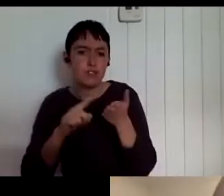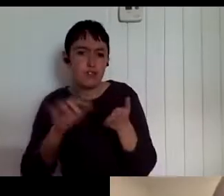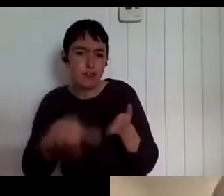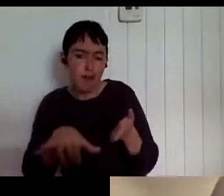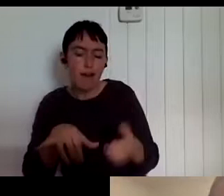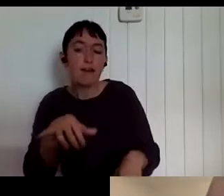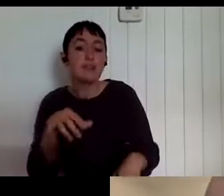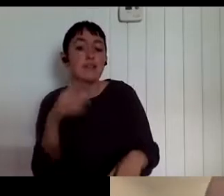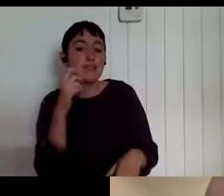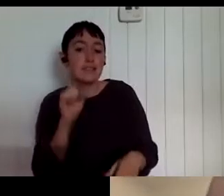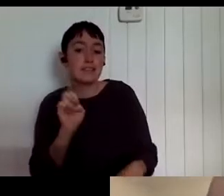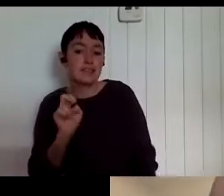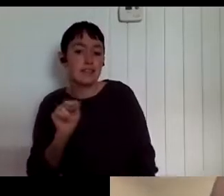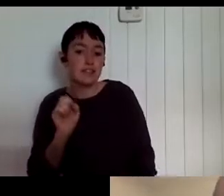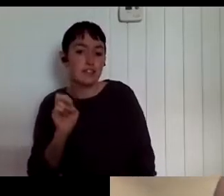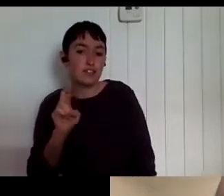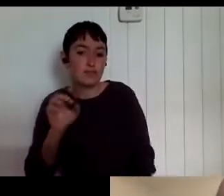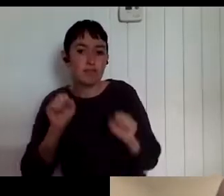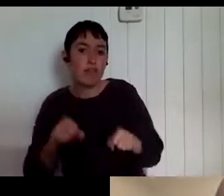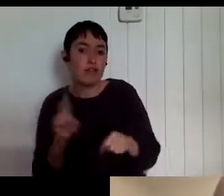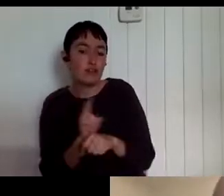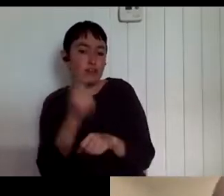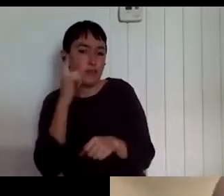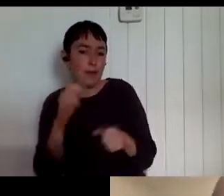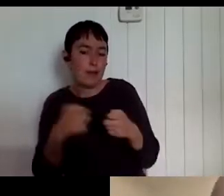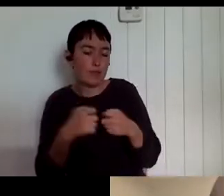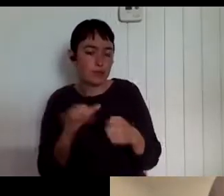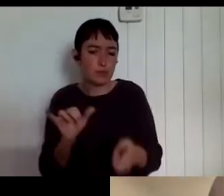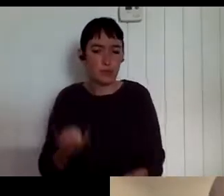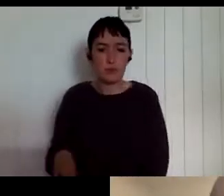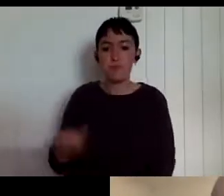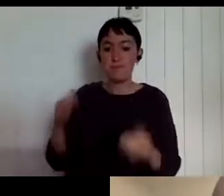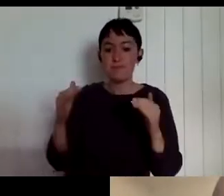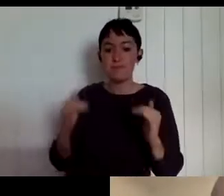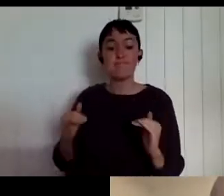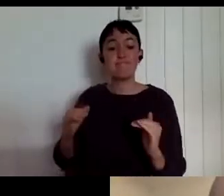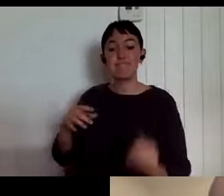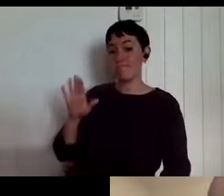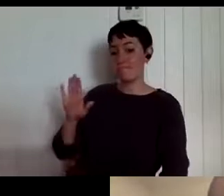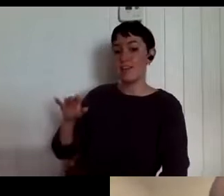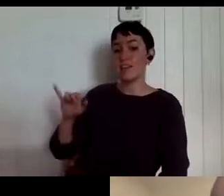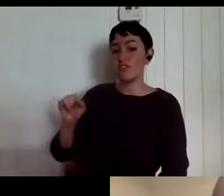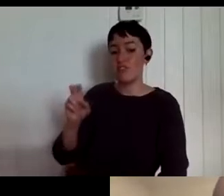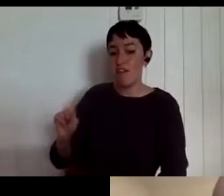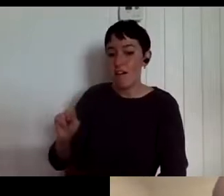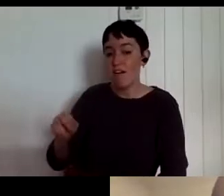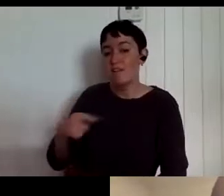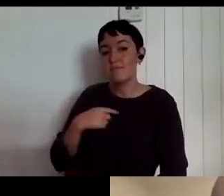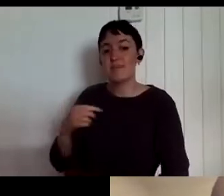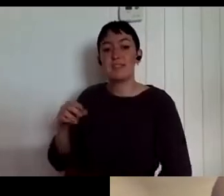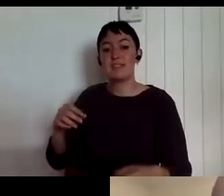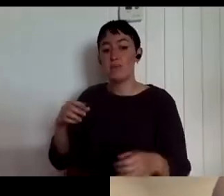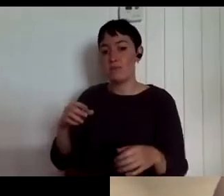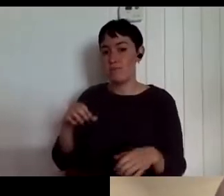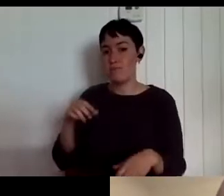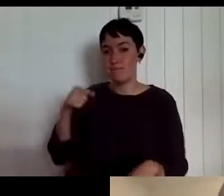So everybody, my name is John Grunwald. I am also a PhD student. I am a fifth year chemical engineering PhD student at